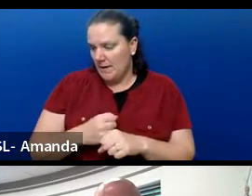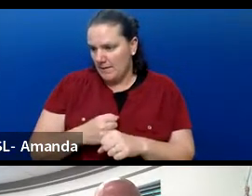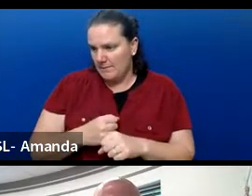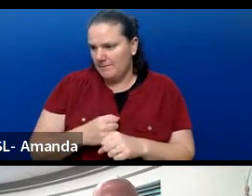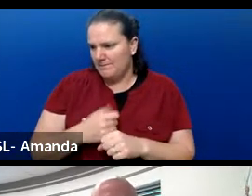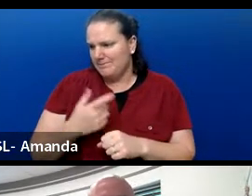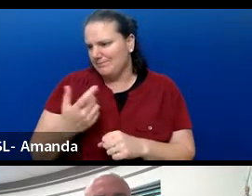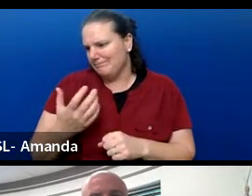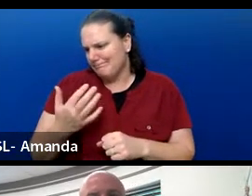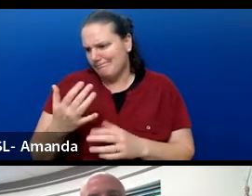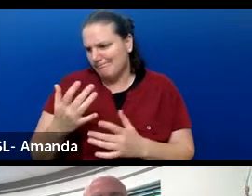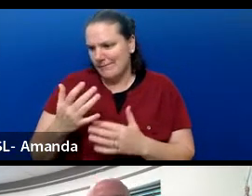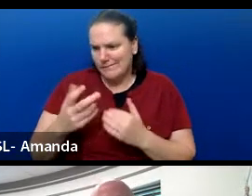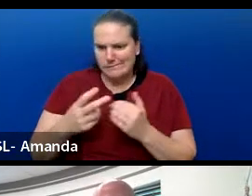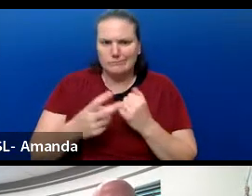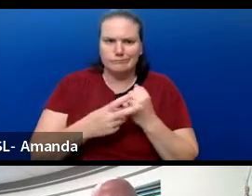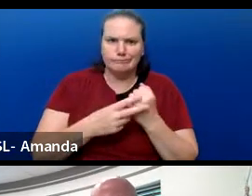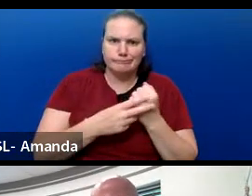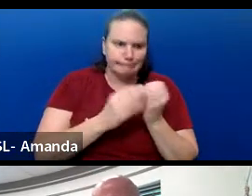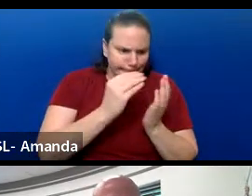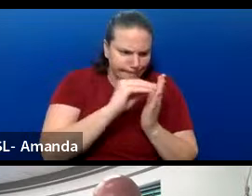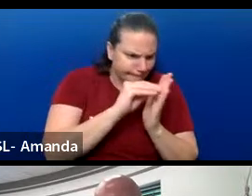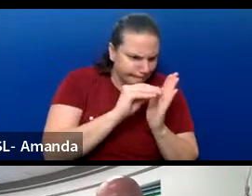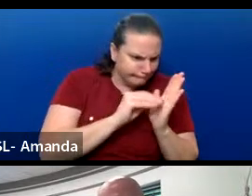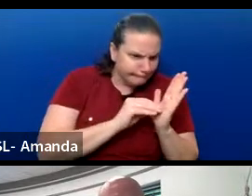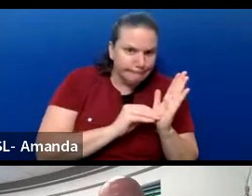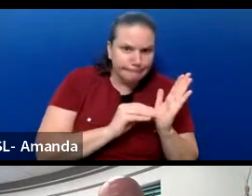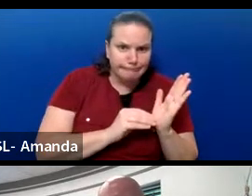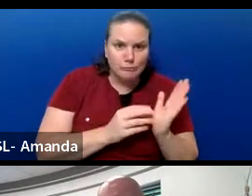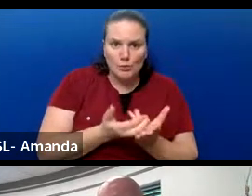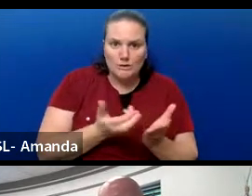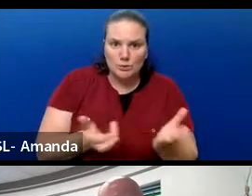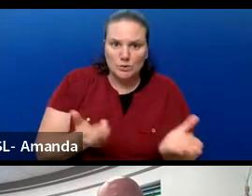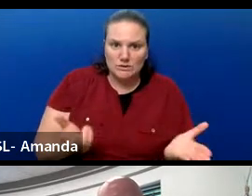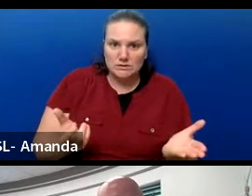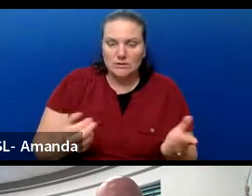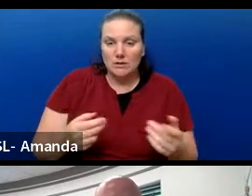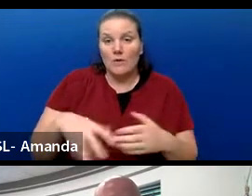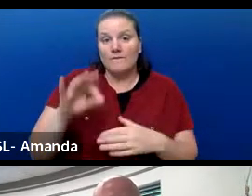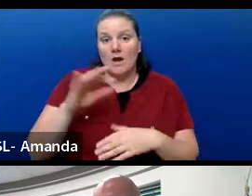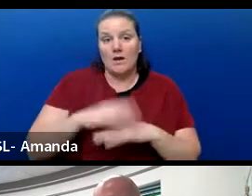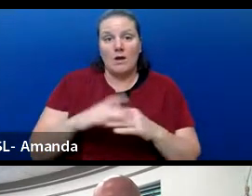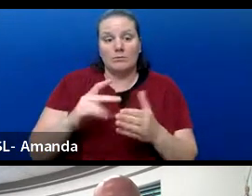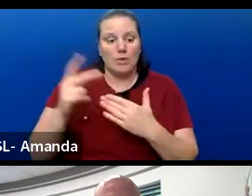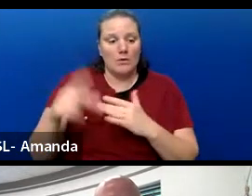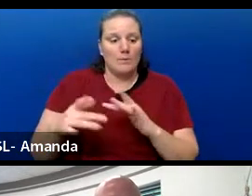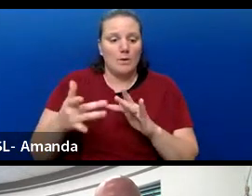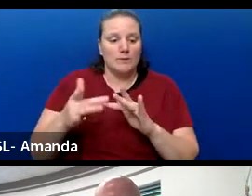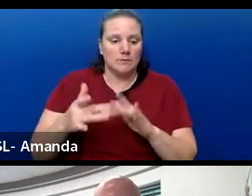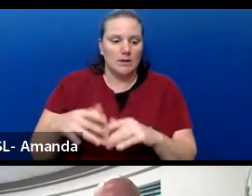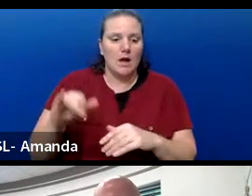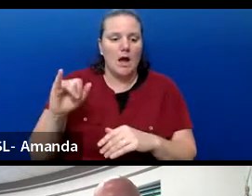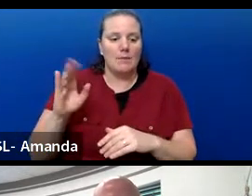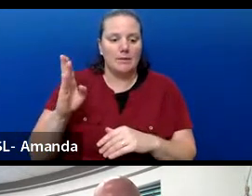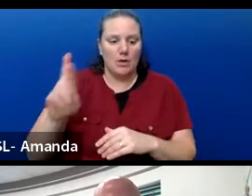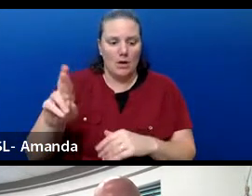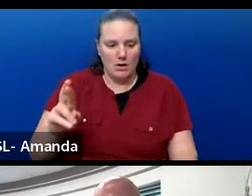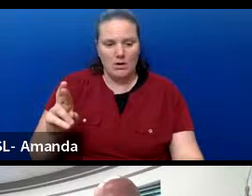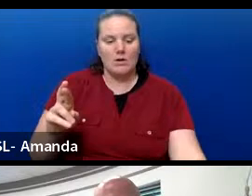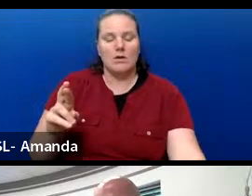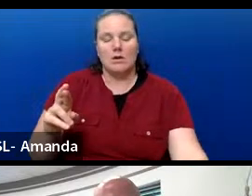sort of a repository of all of the resources. You can find some of this on the program's website, IBR